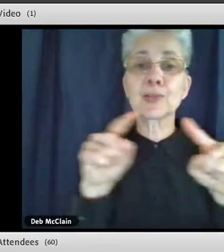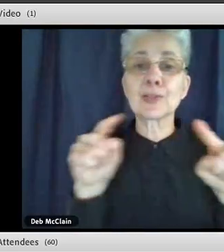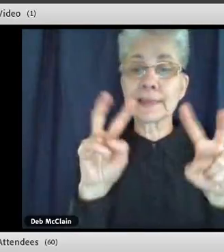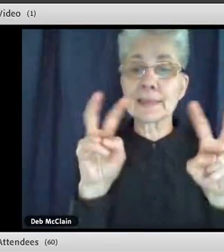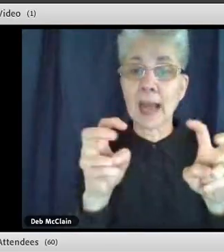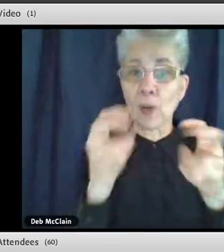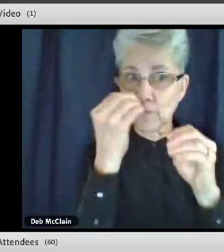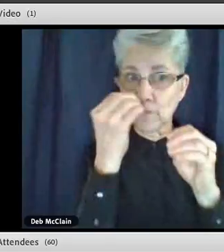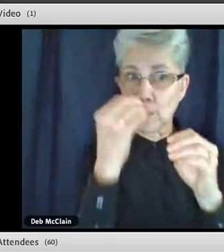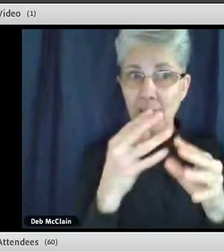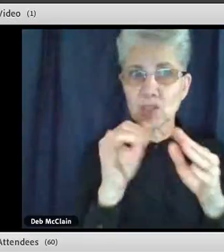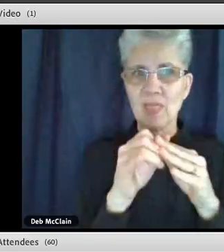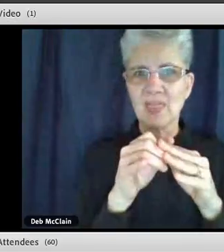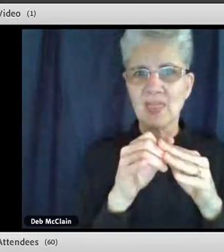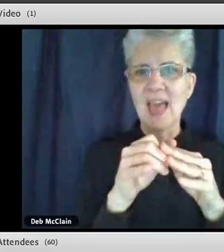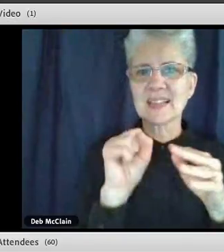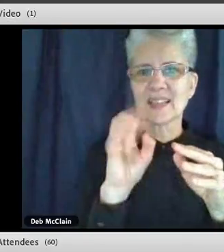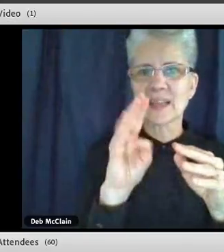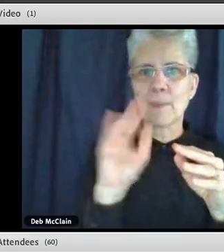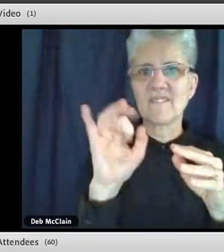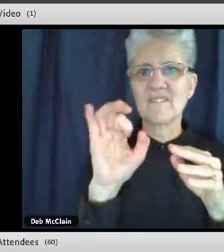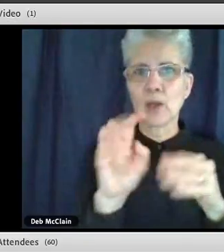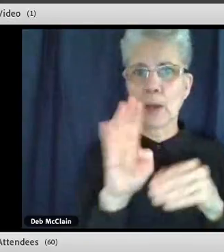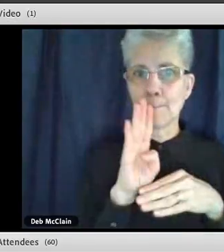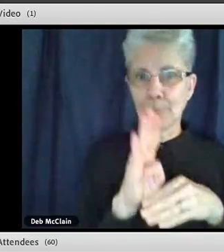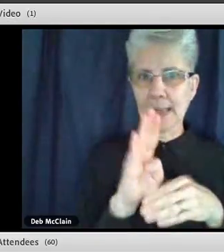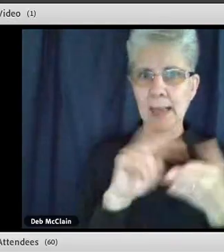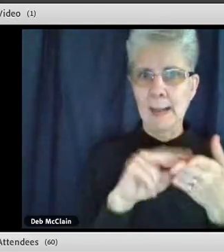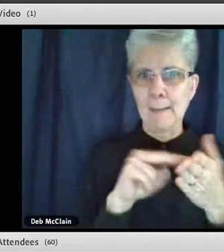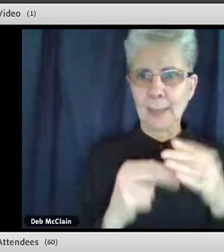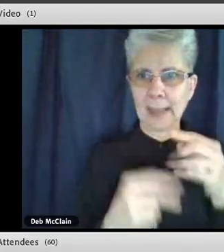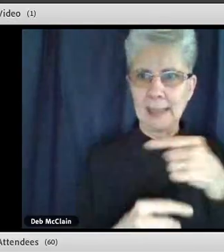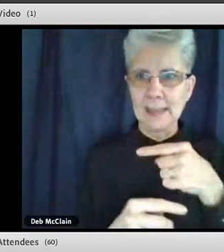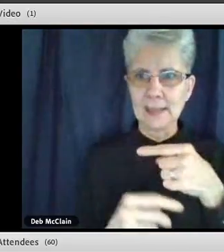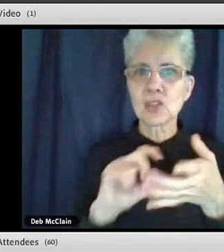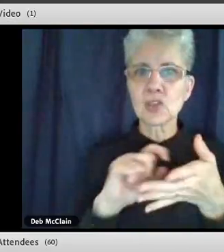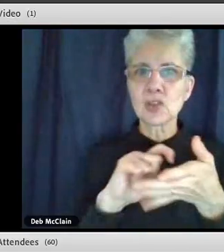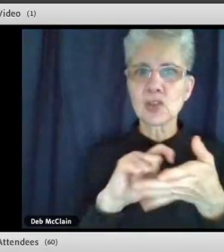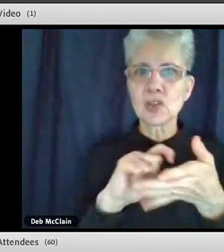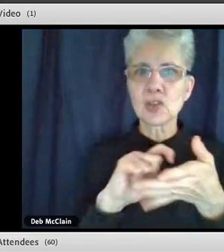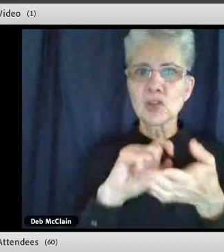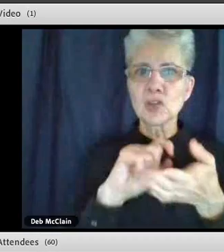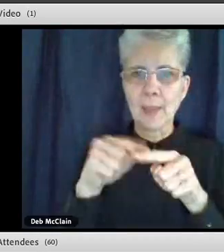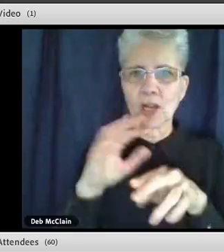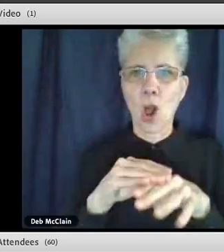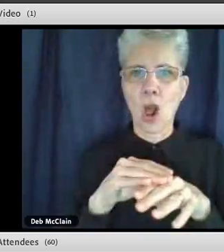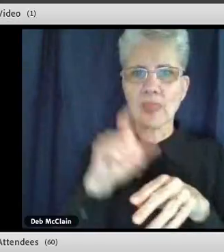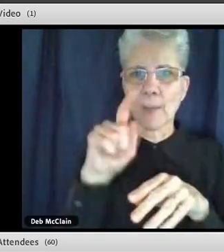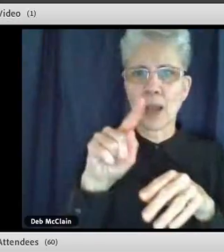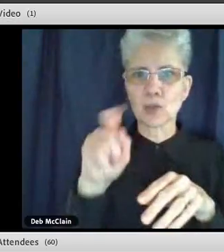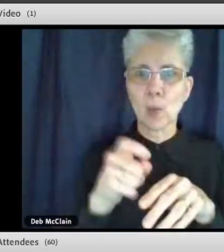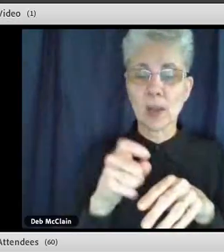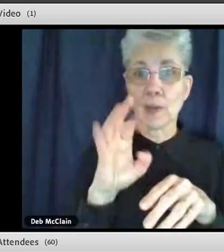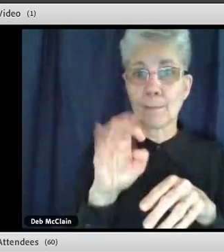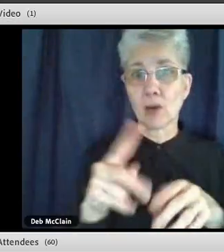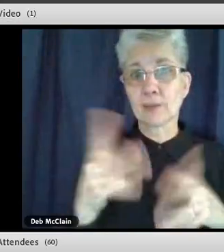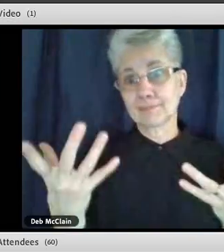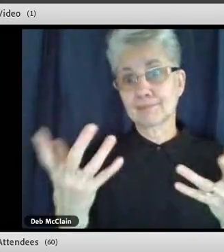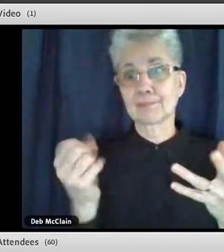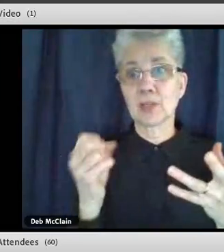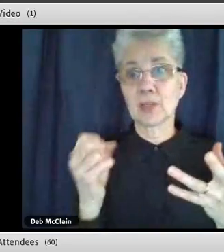etc., is that subfield B, and that meaning changes depending on the punctuation mark. So, so